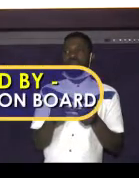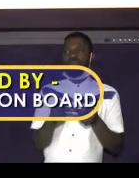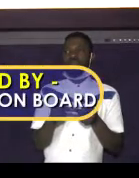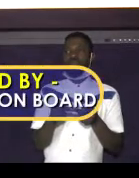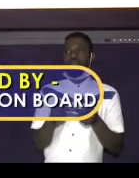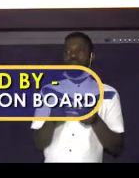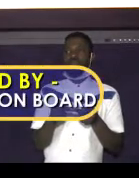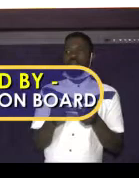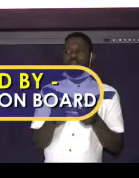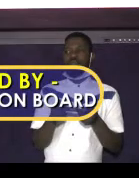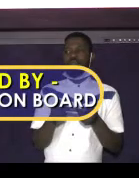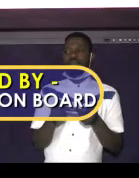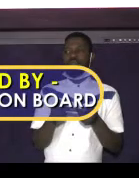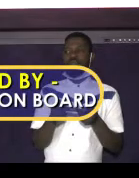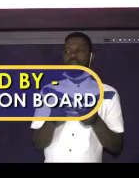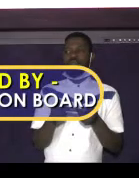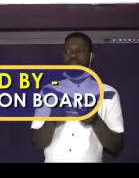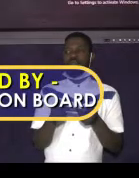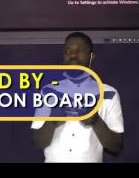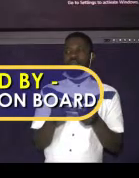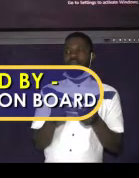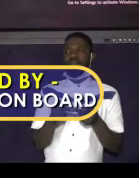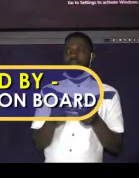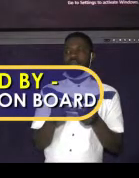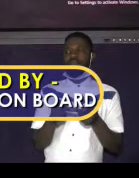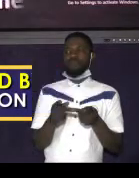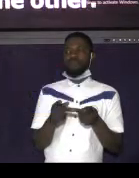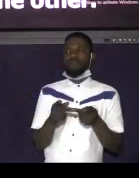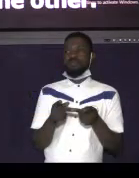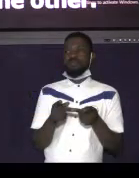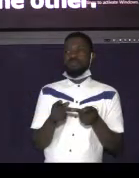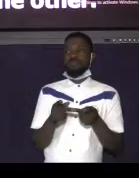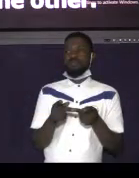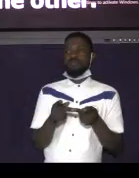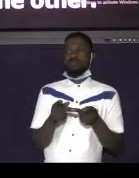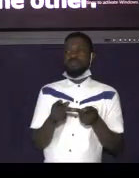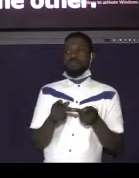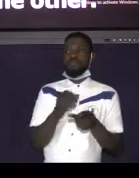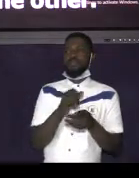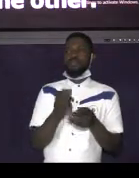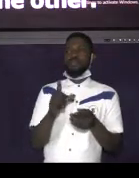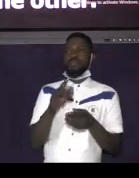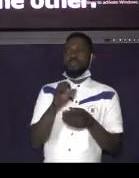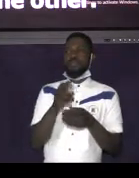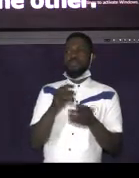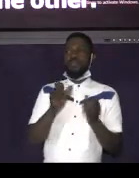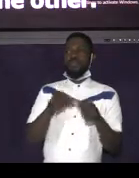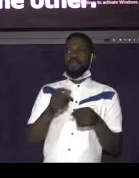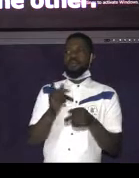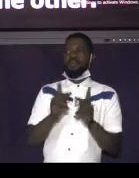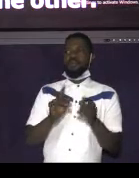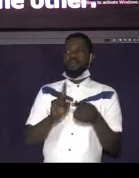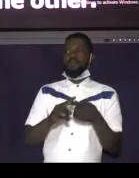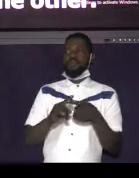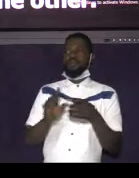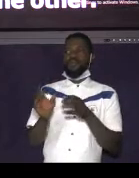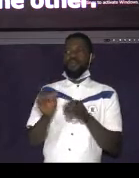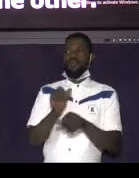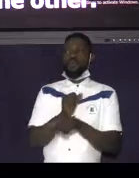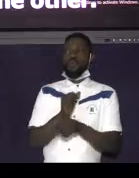This example, so I'll still tell you the positions. We have three positions there. A lever enables people to